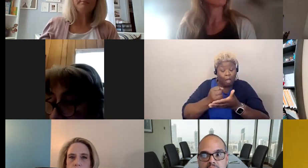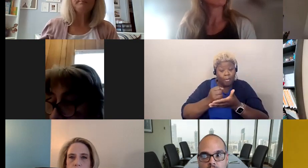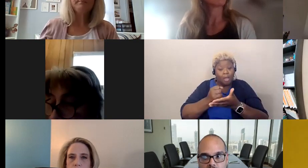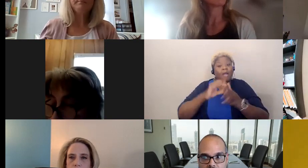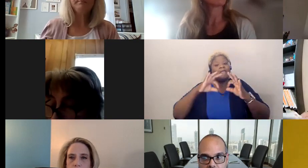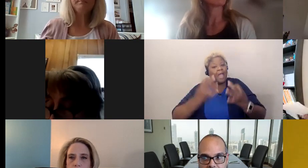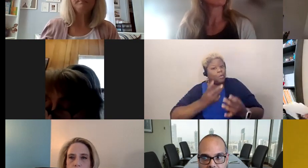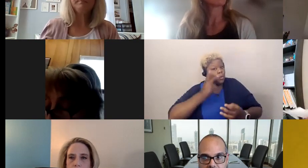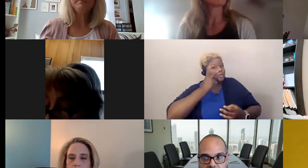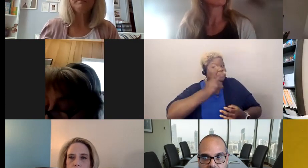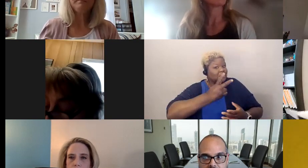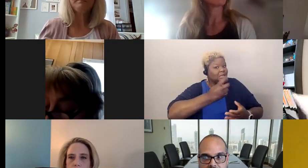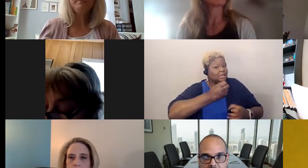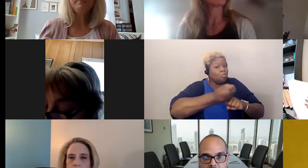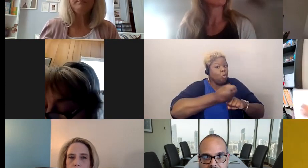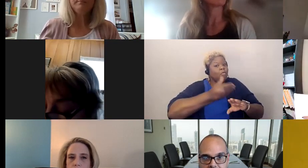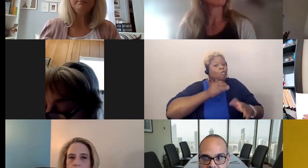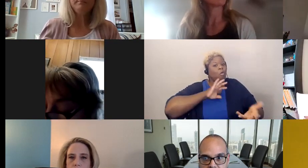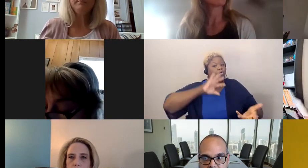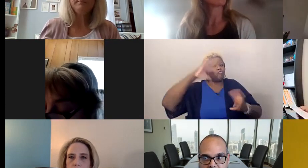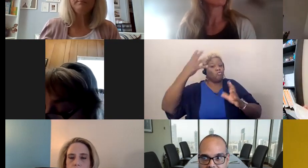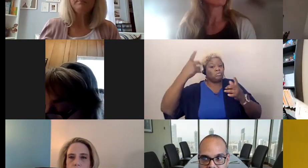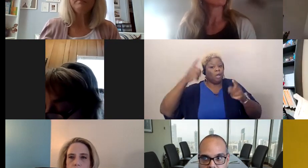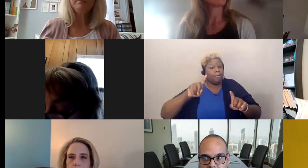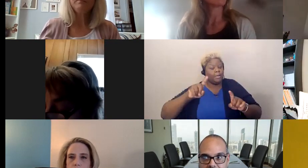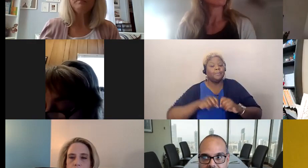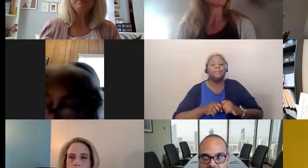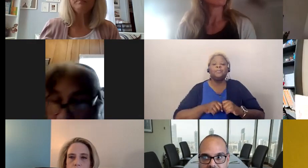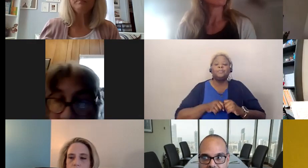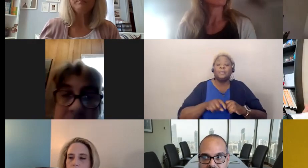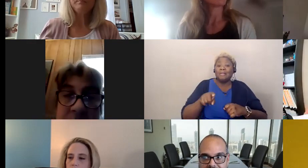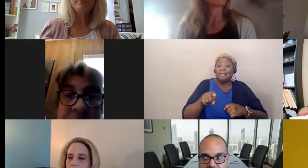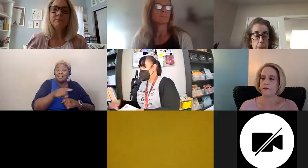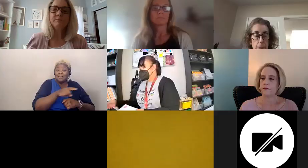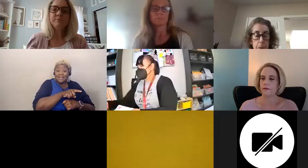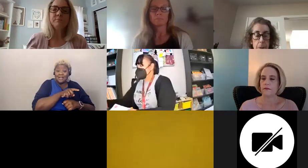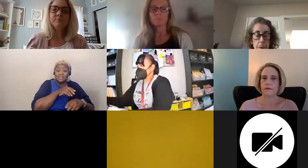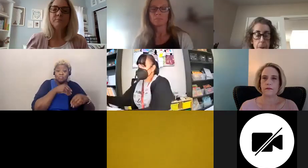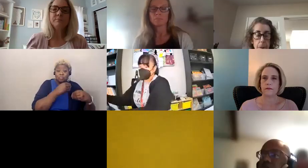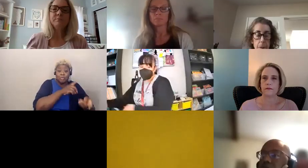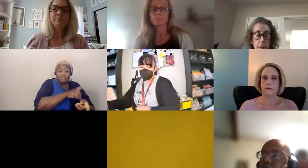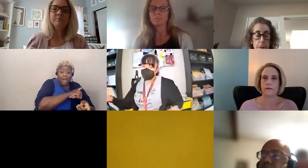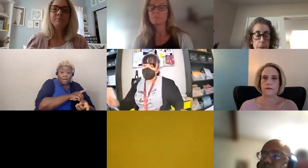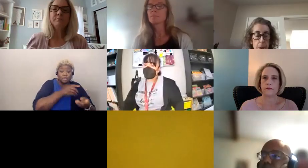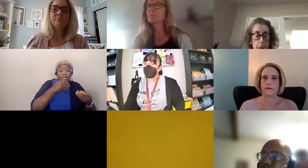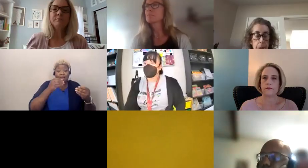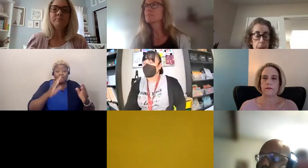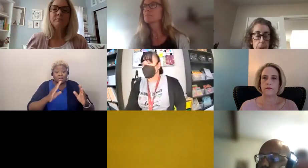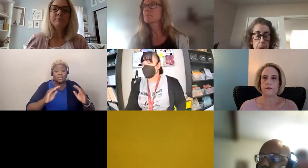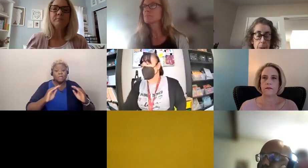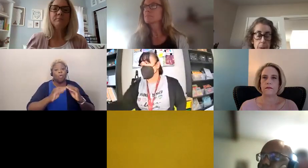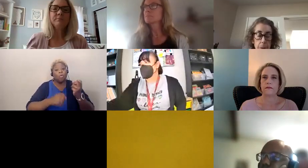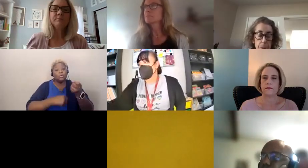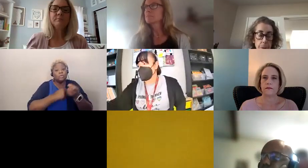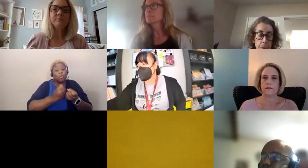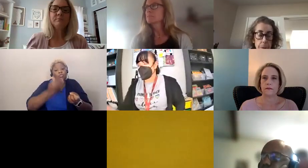supports before they're in crisis. In addition, a lot of these providers and vendors need additional support to understand how they can